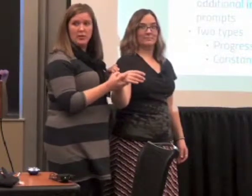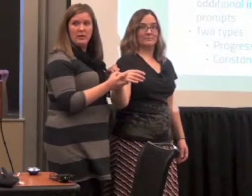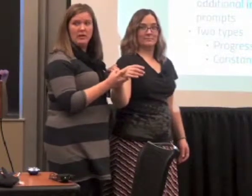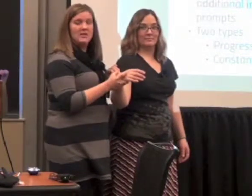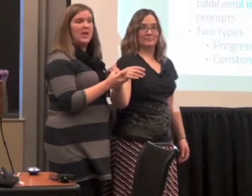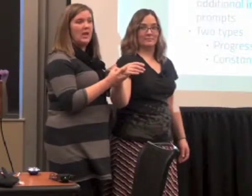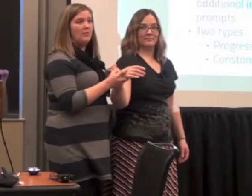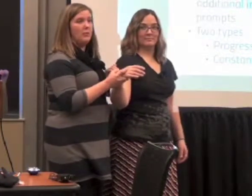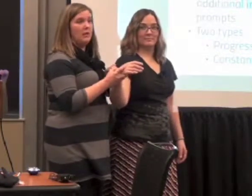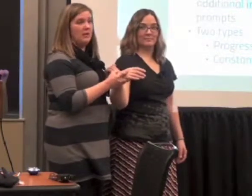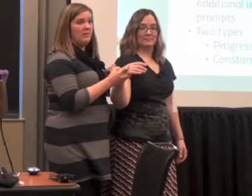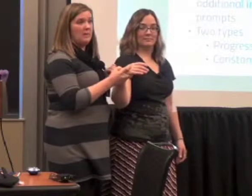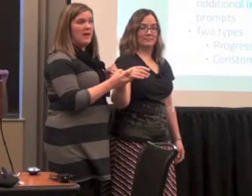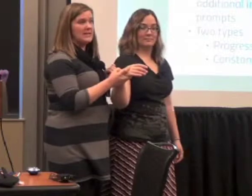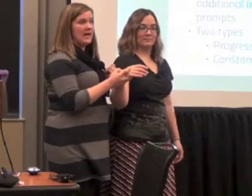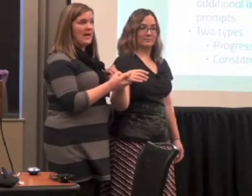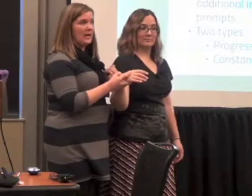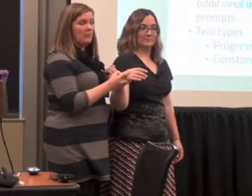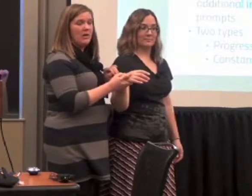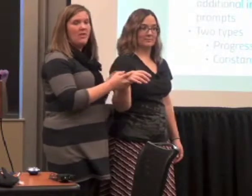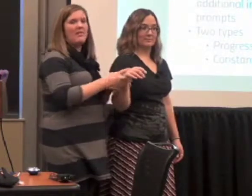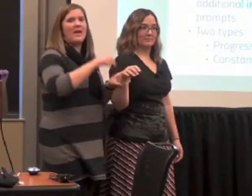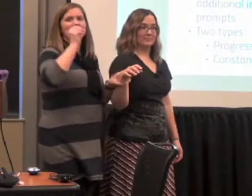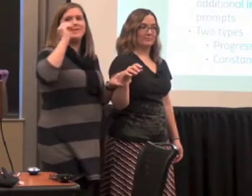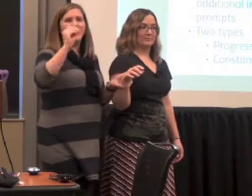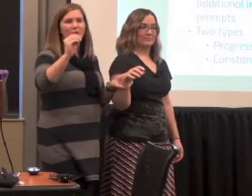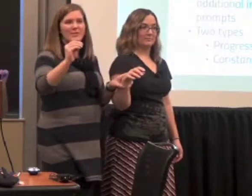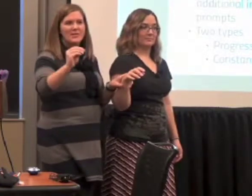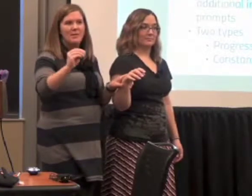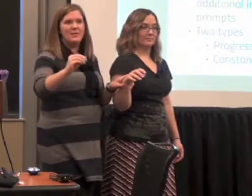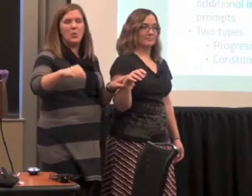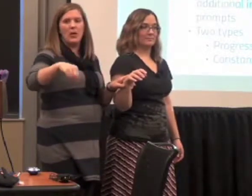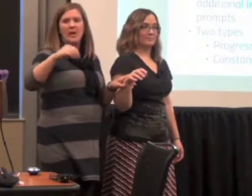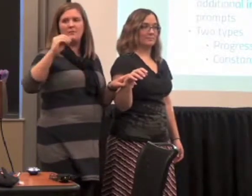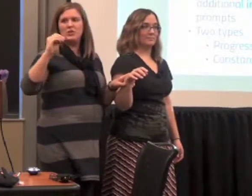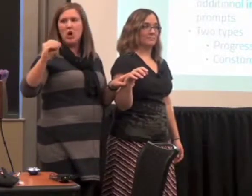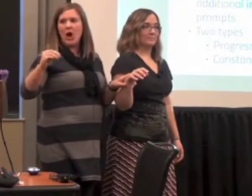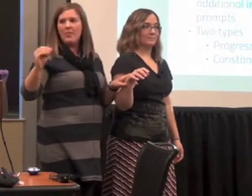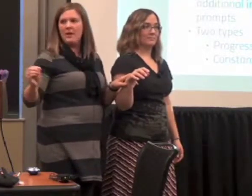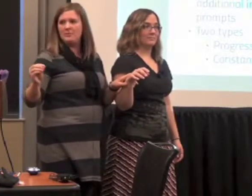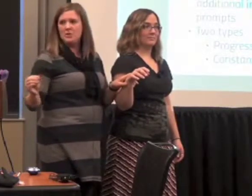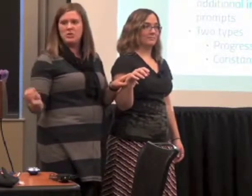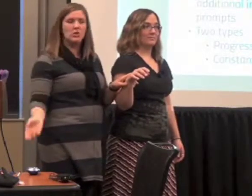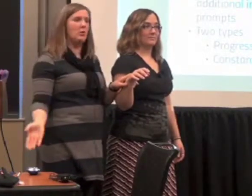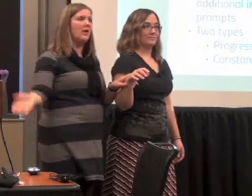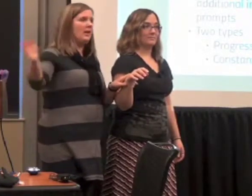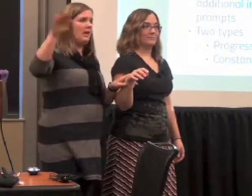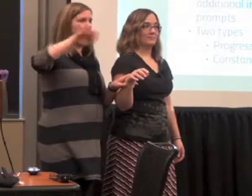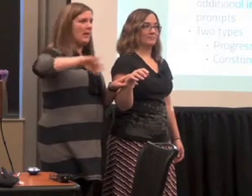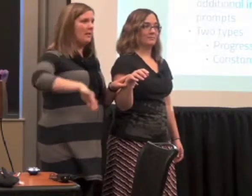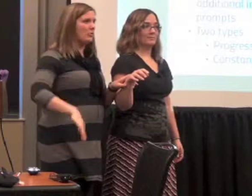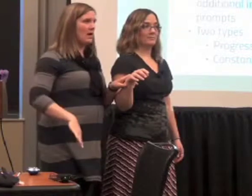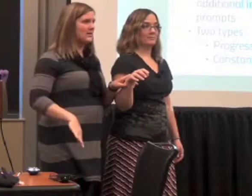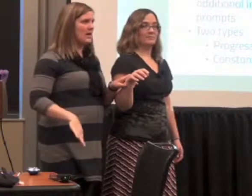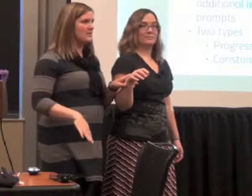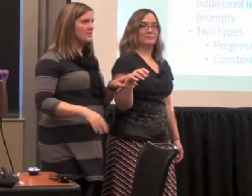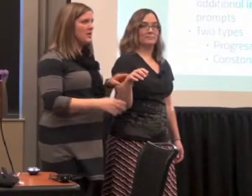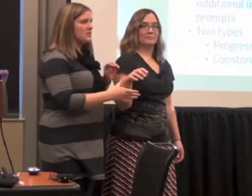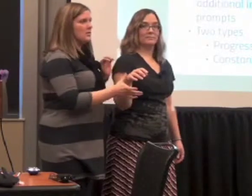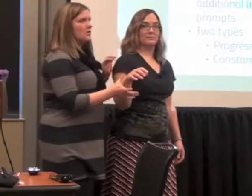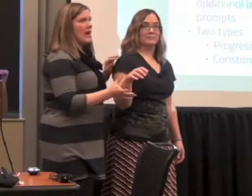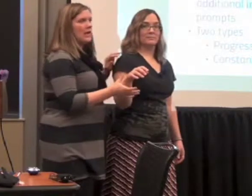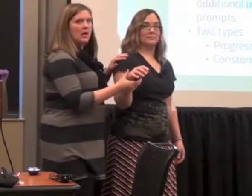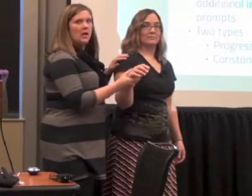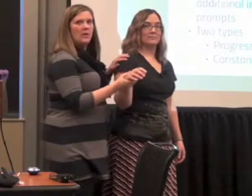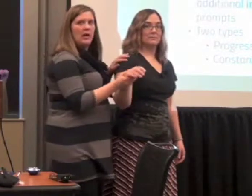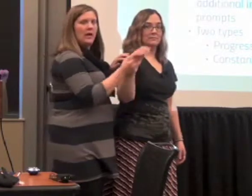complex learning needs, if we give them that time, that's another step that we have taught them to do in that process.